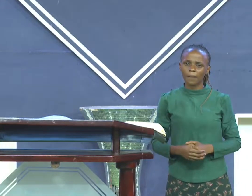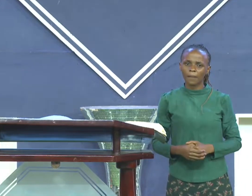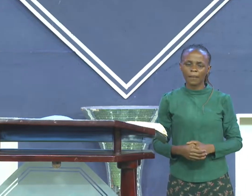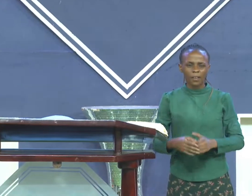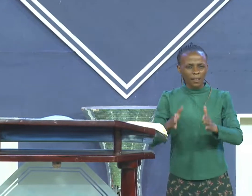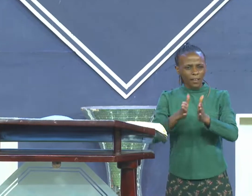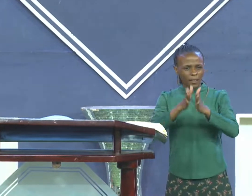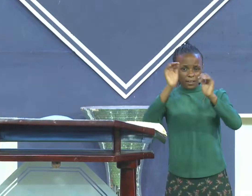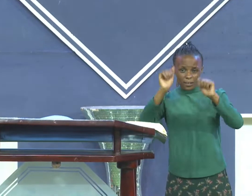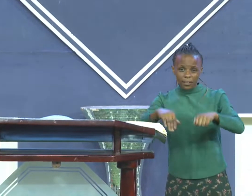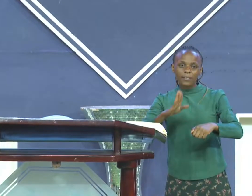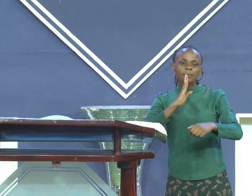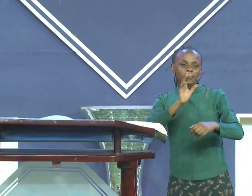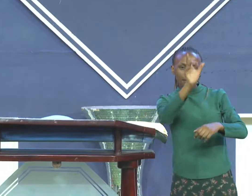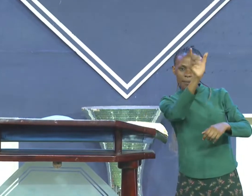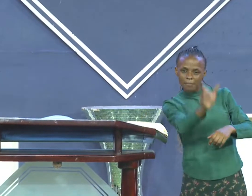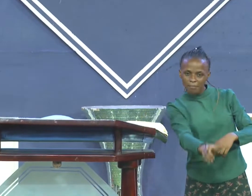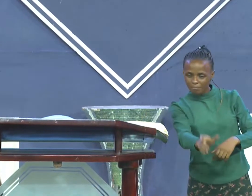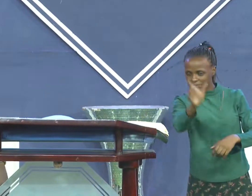a personal level.